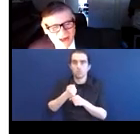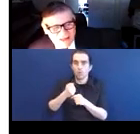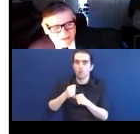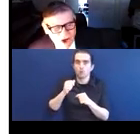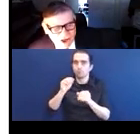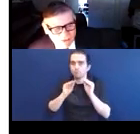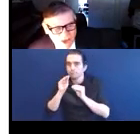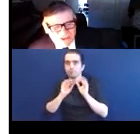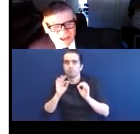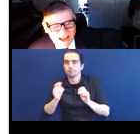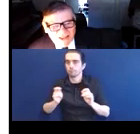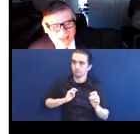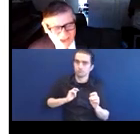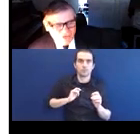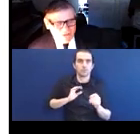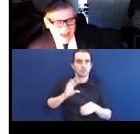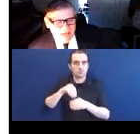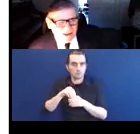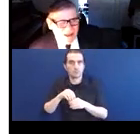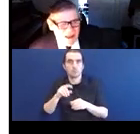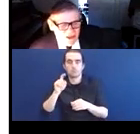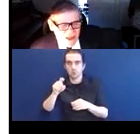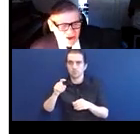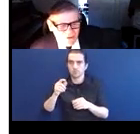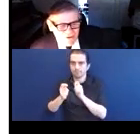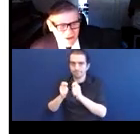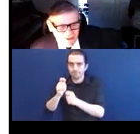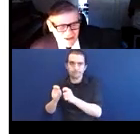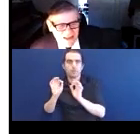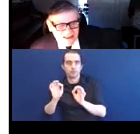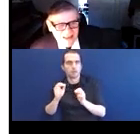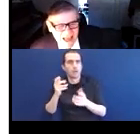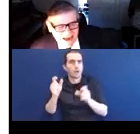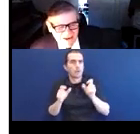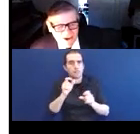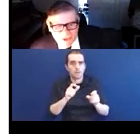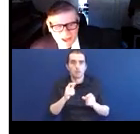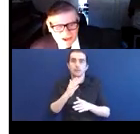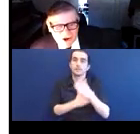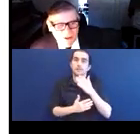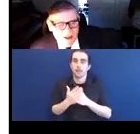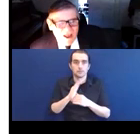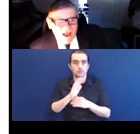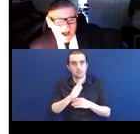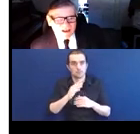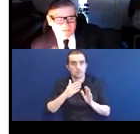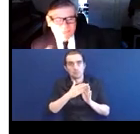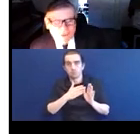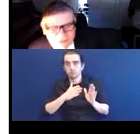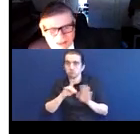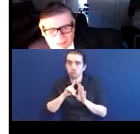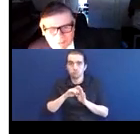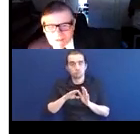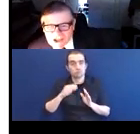thrown out of work, and we have to say that shouldn't be happening. They should be rehabilitated and carry on with their job.